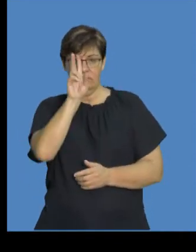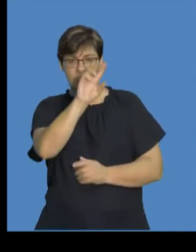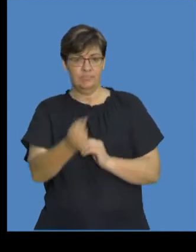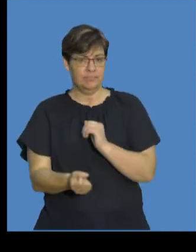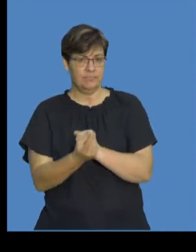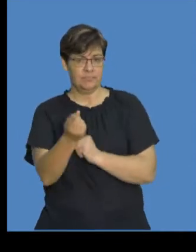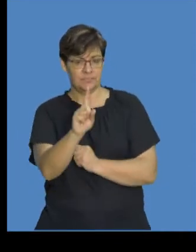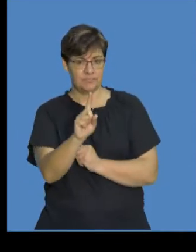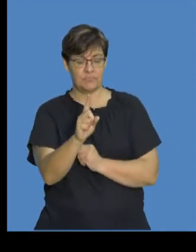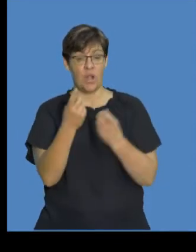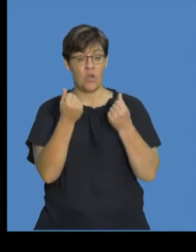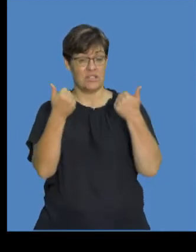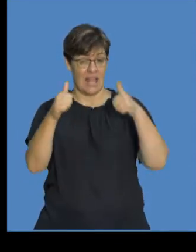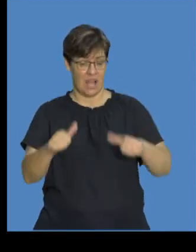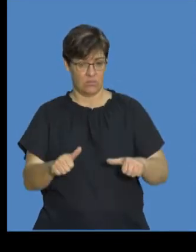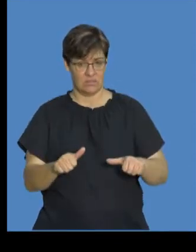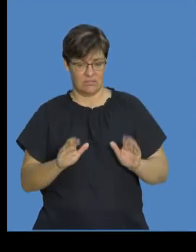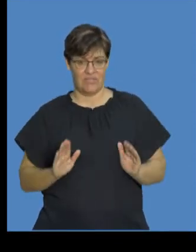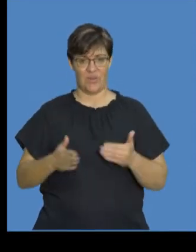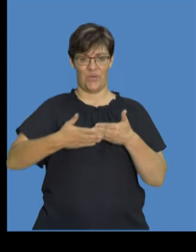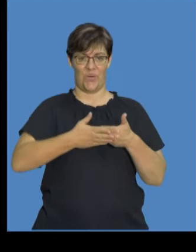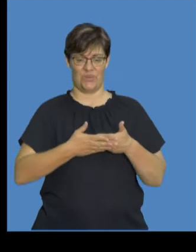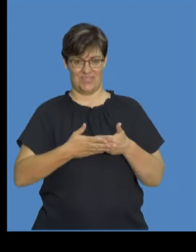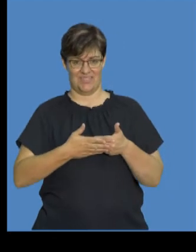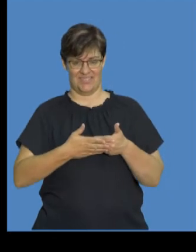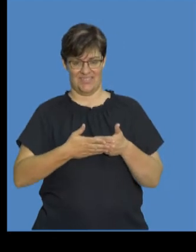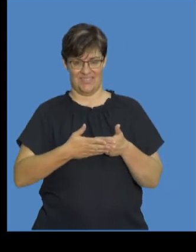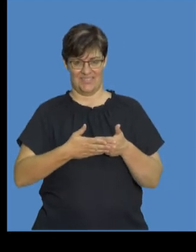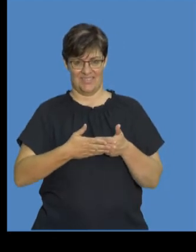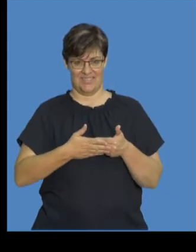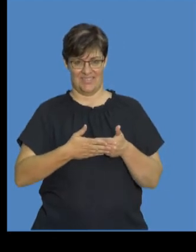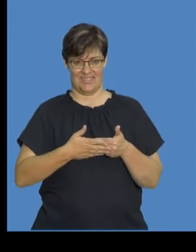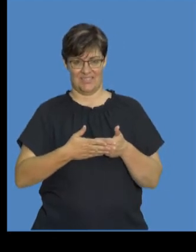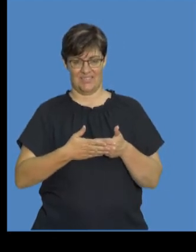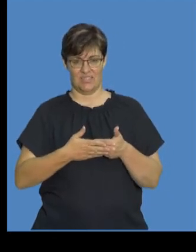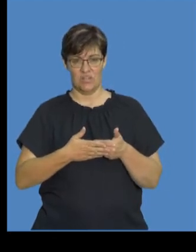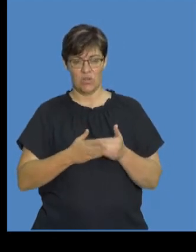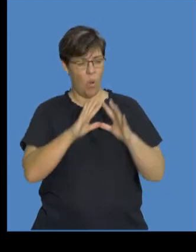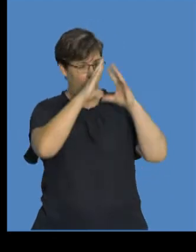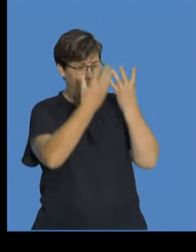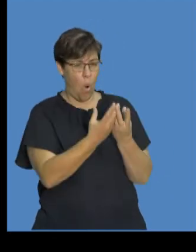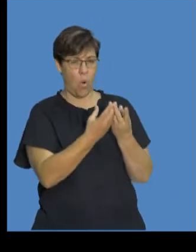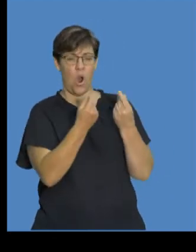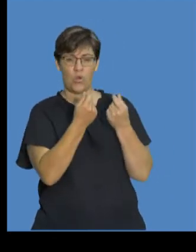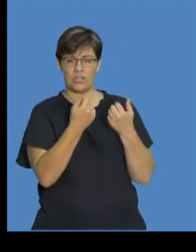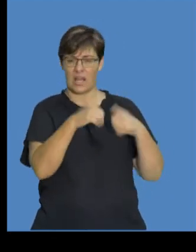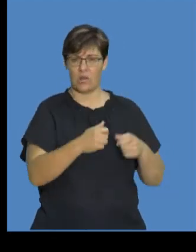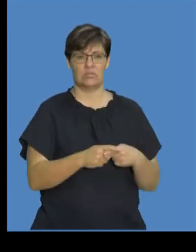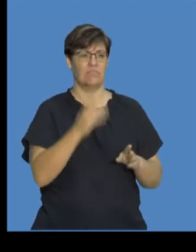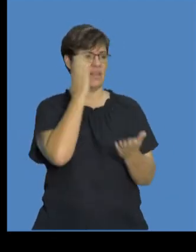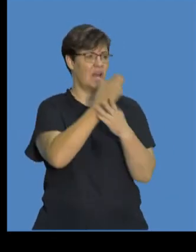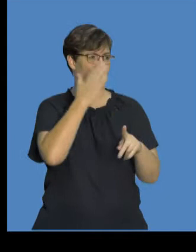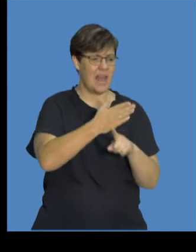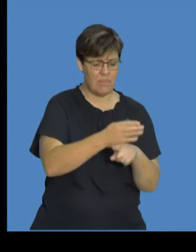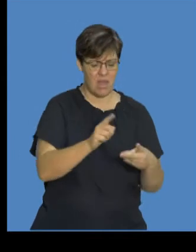what happens. Your cost account closes, right? So all your cost accounts, your